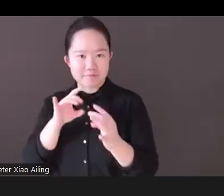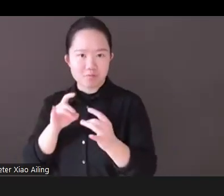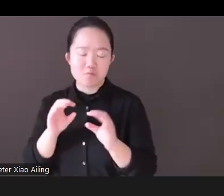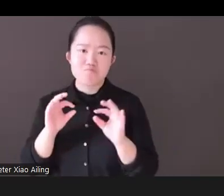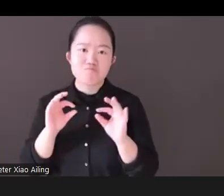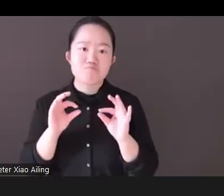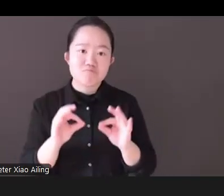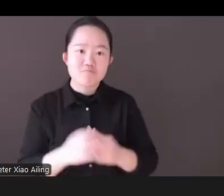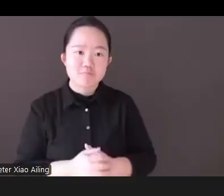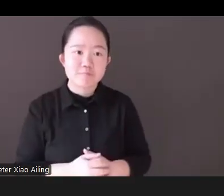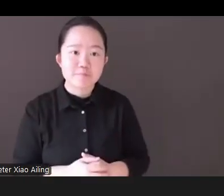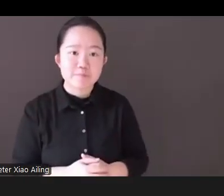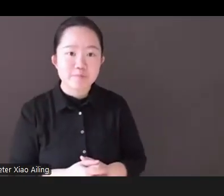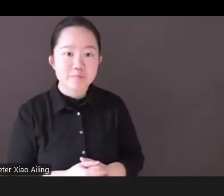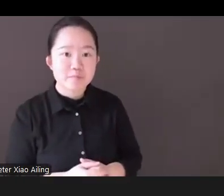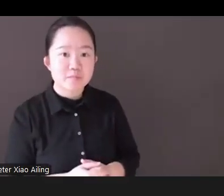Can you help me when I need to cough now?